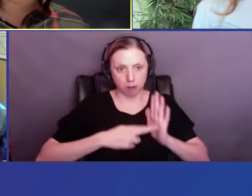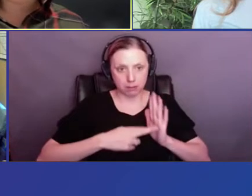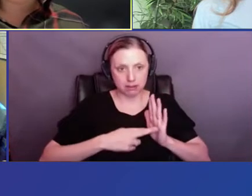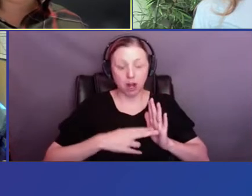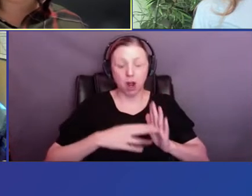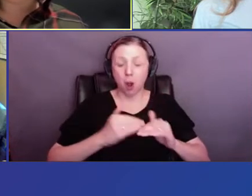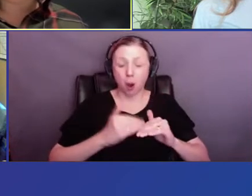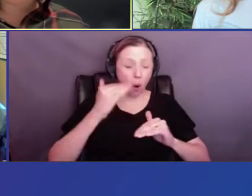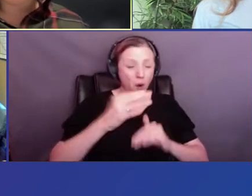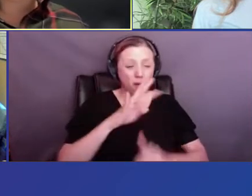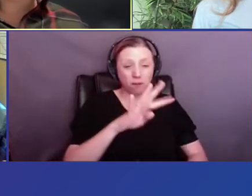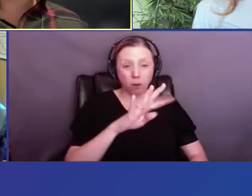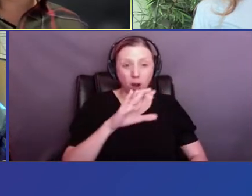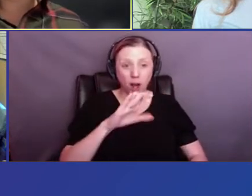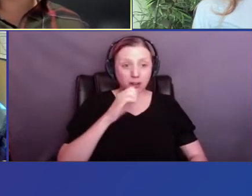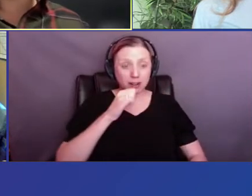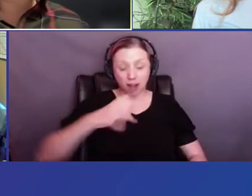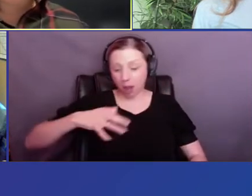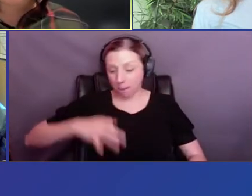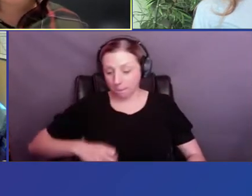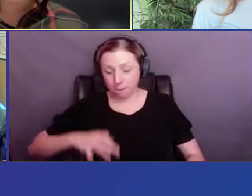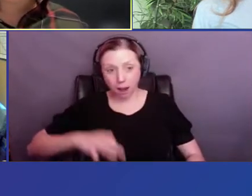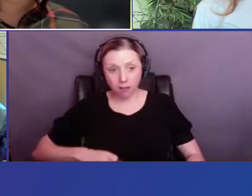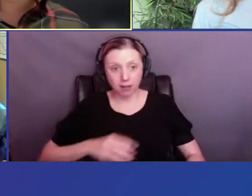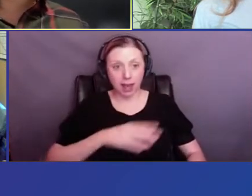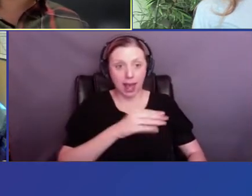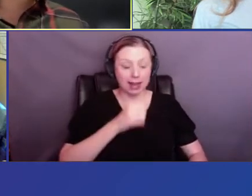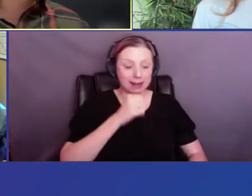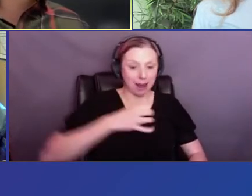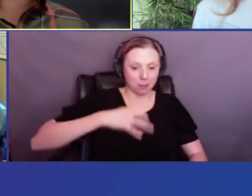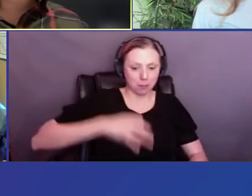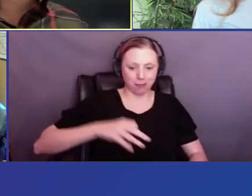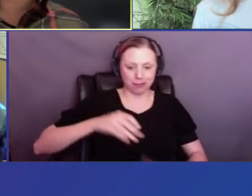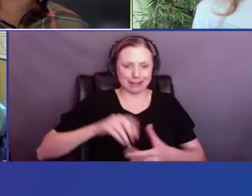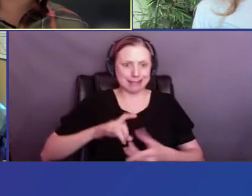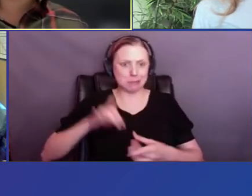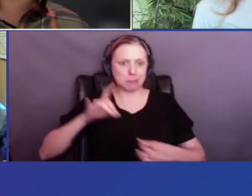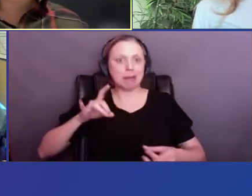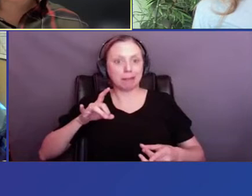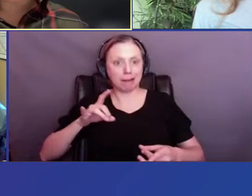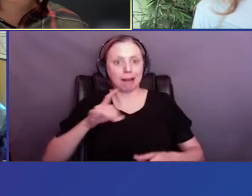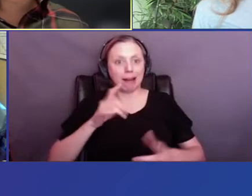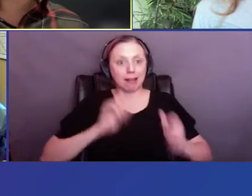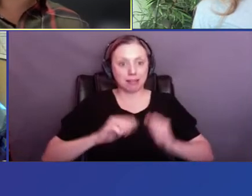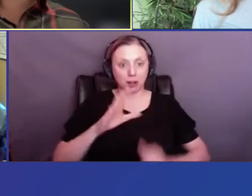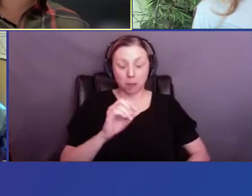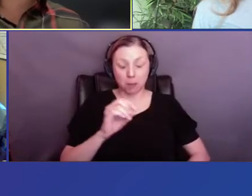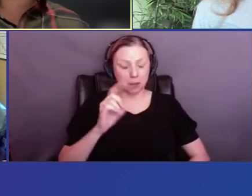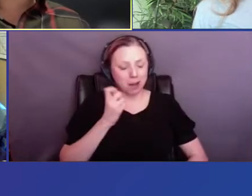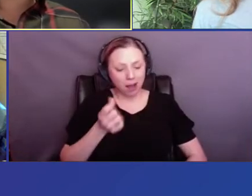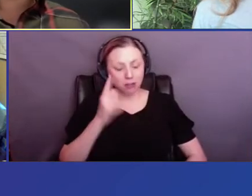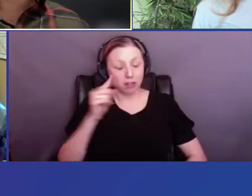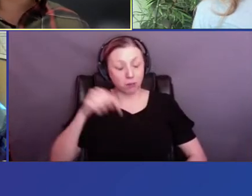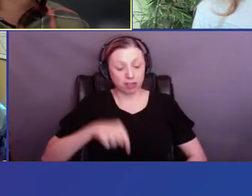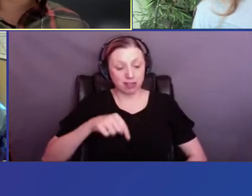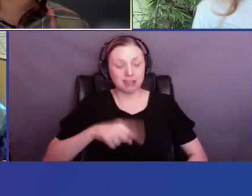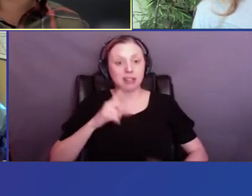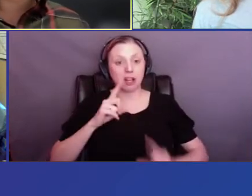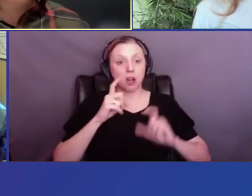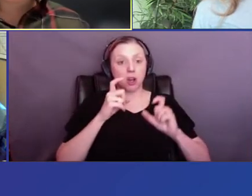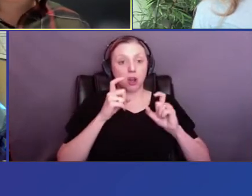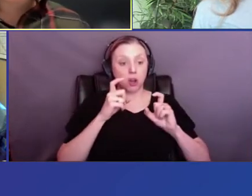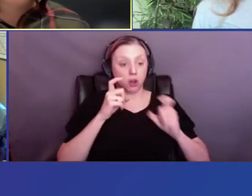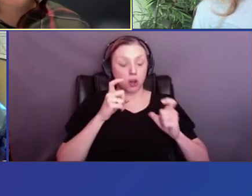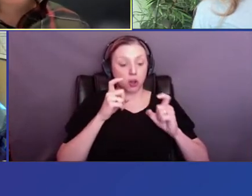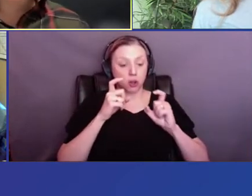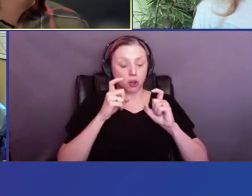nonprofit and nonprofit in spirit theater companies. But for the purposes of this grant program, we are focused on